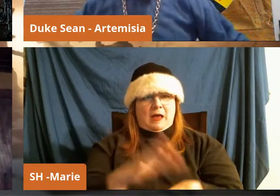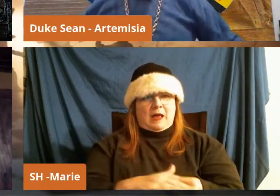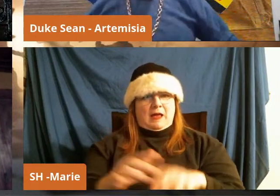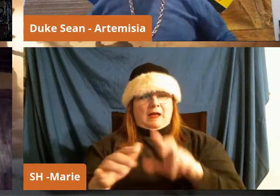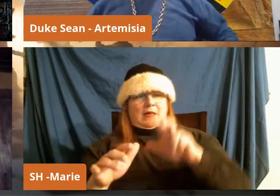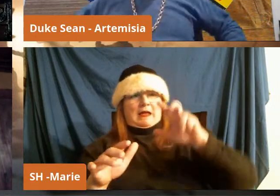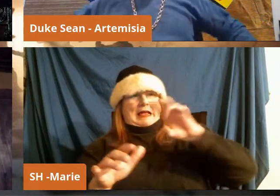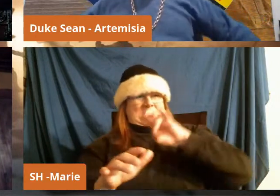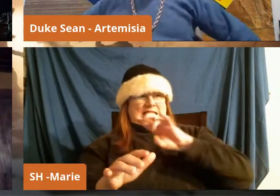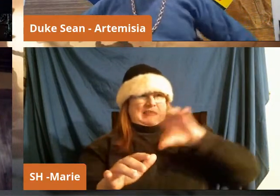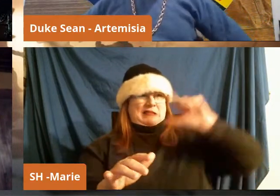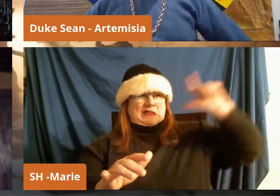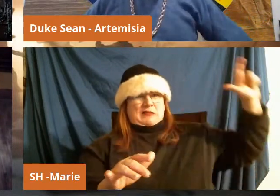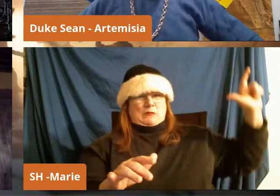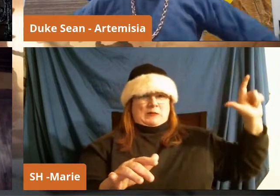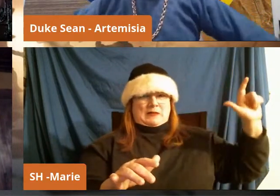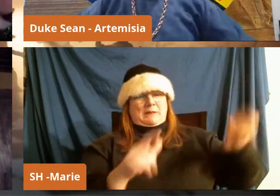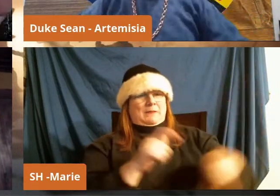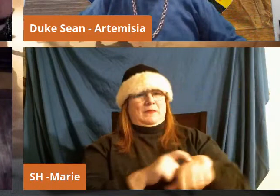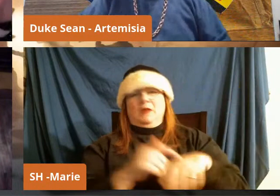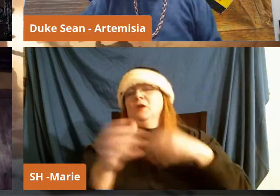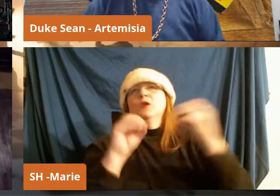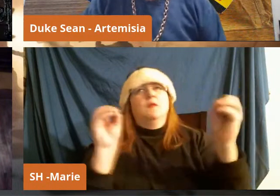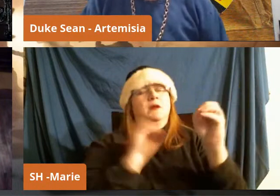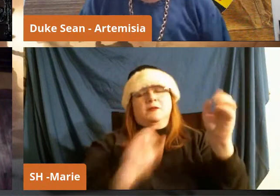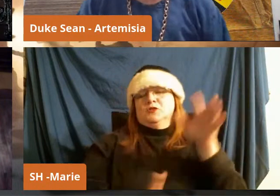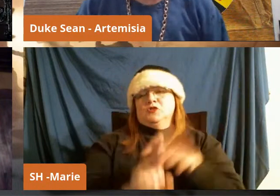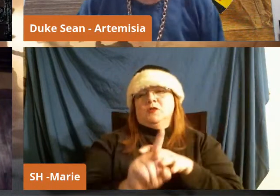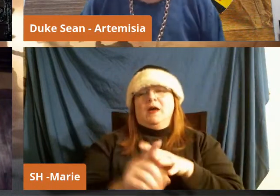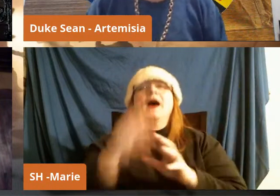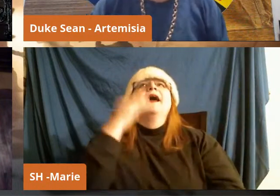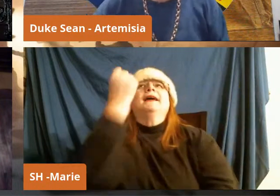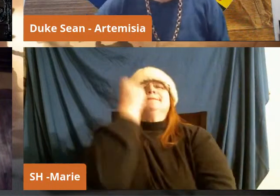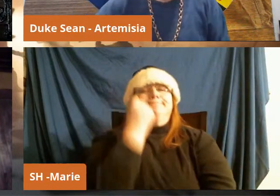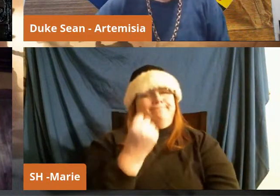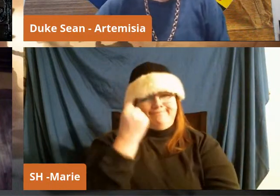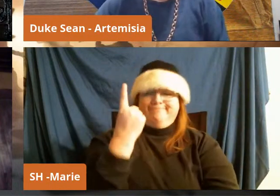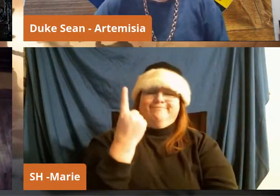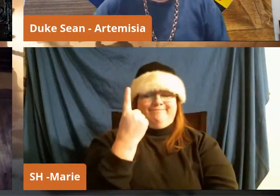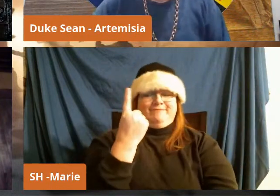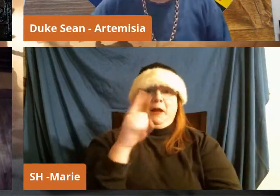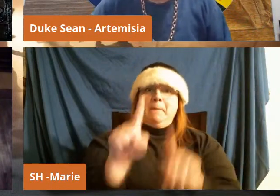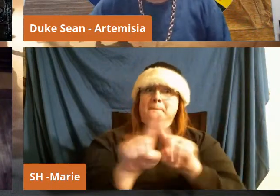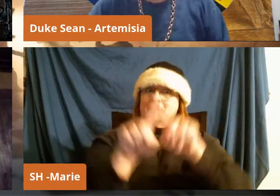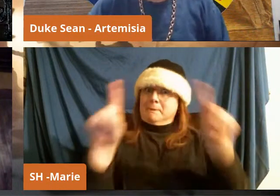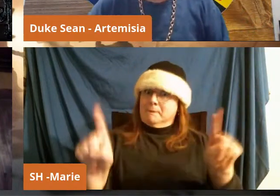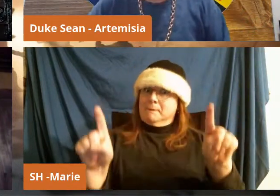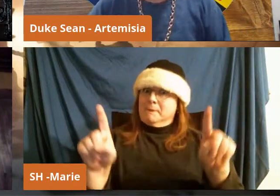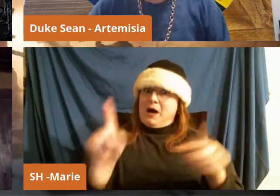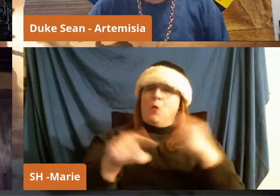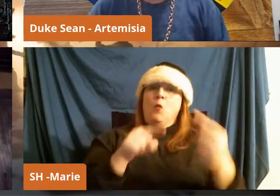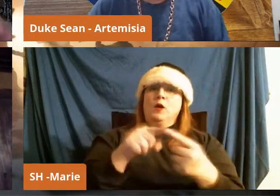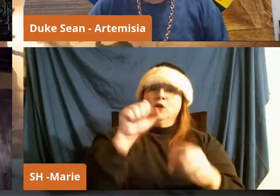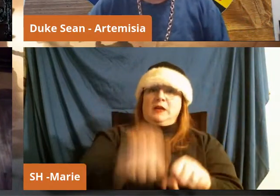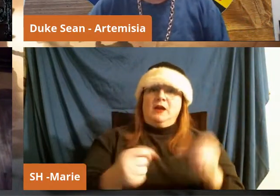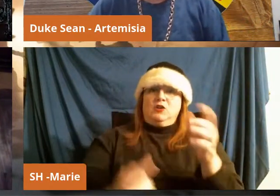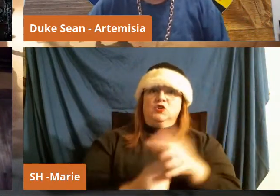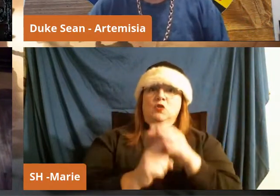like 6 o'clock West Coast time. Nobody's going to show up for that. I get it, right? But when you can show